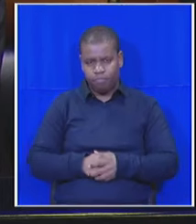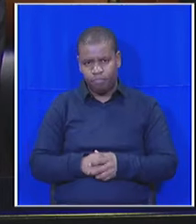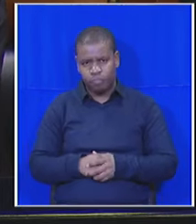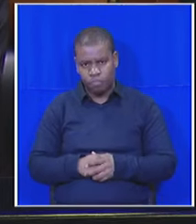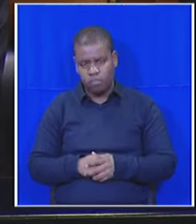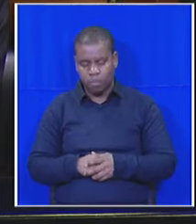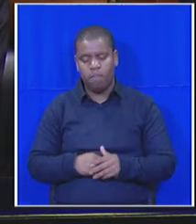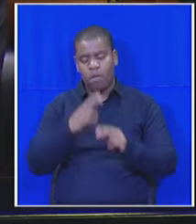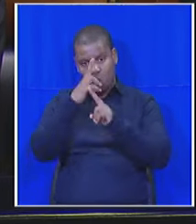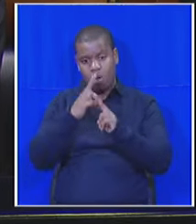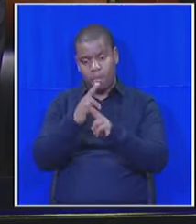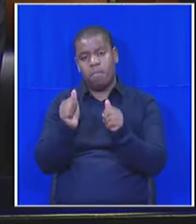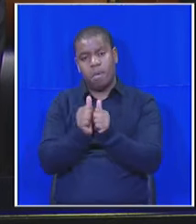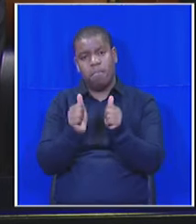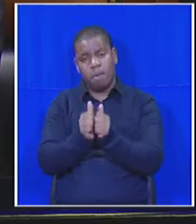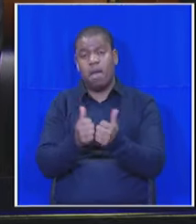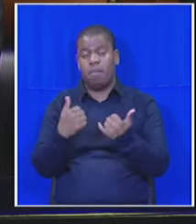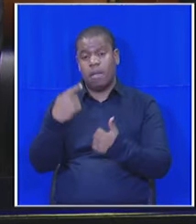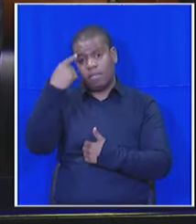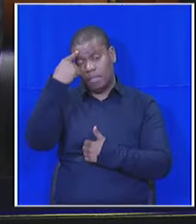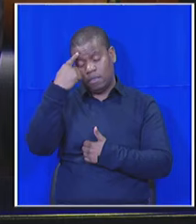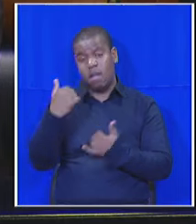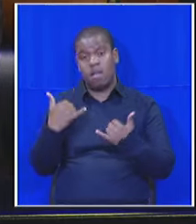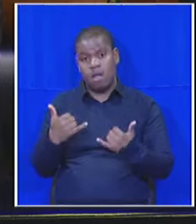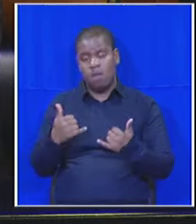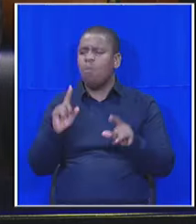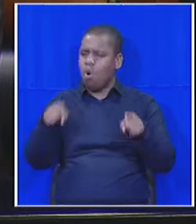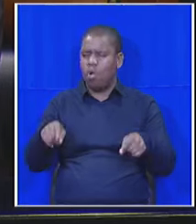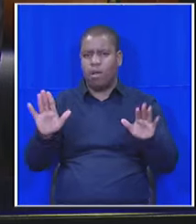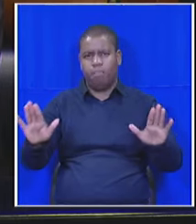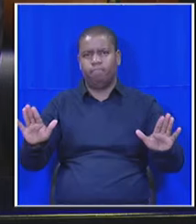Honourable members, I think we must now order.